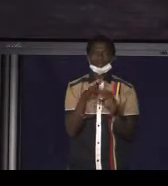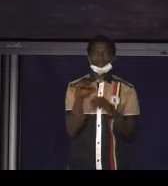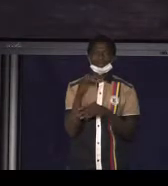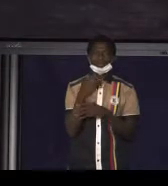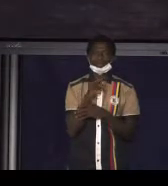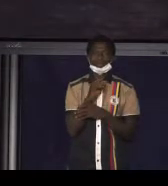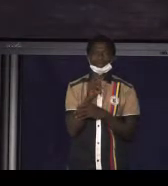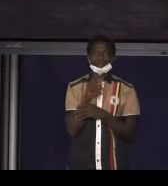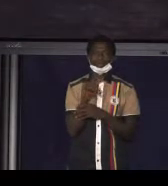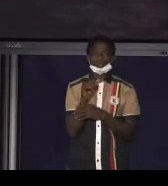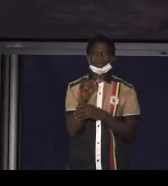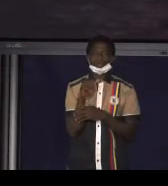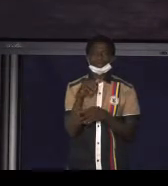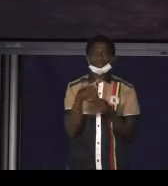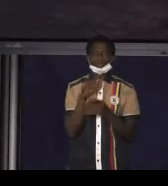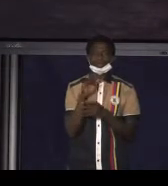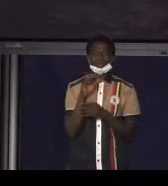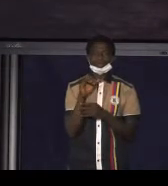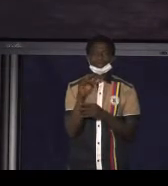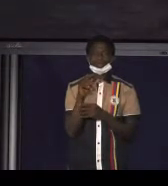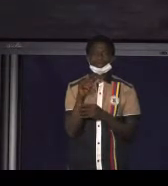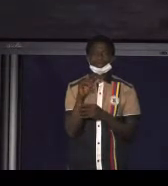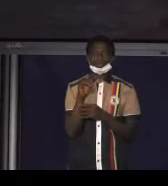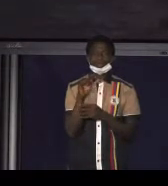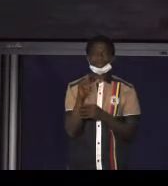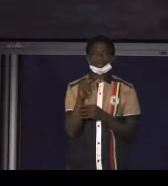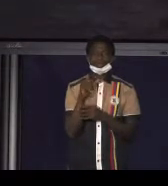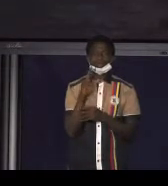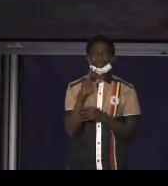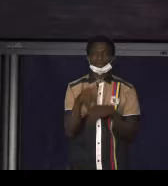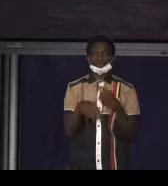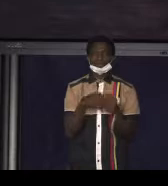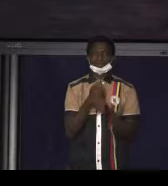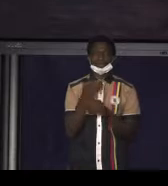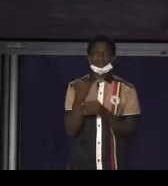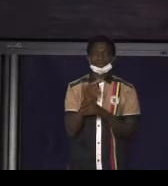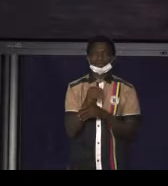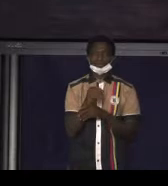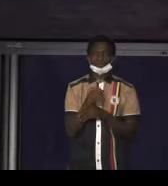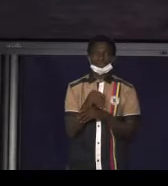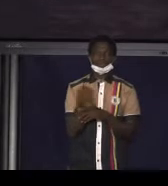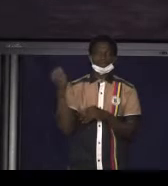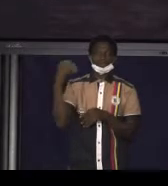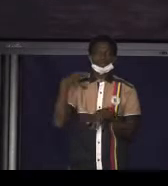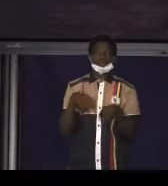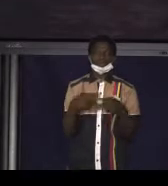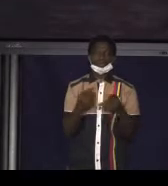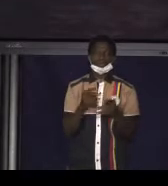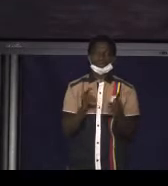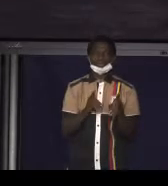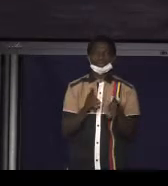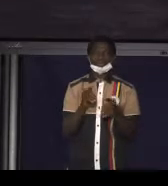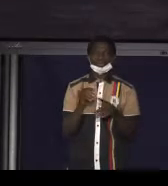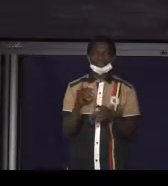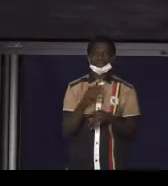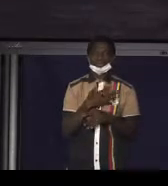flowing of electrons in a circuit. 2 types of electric current. Direct